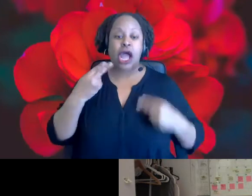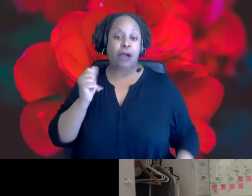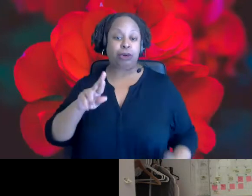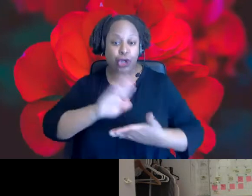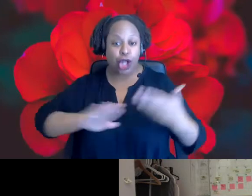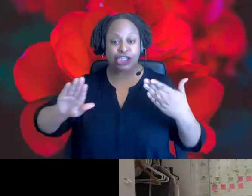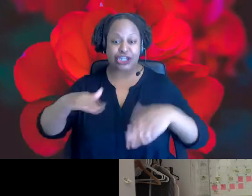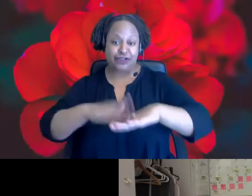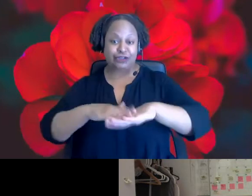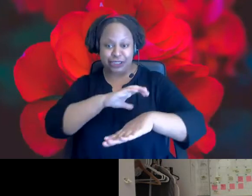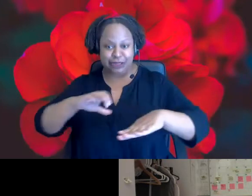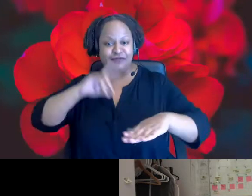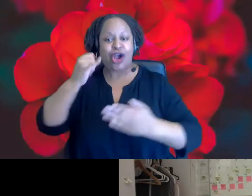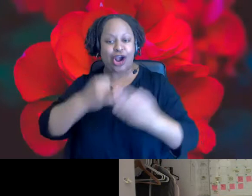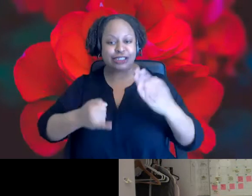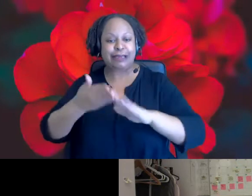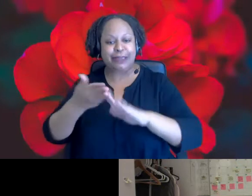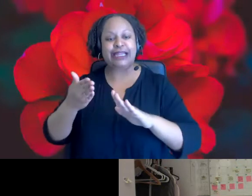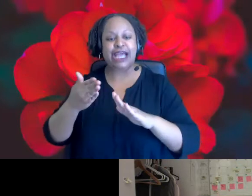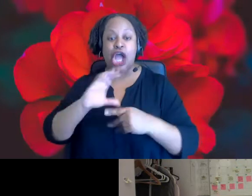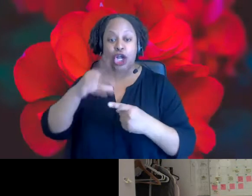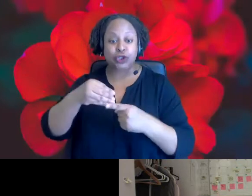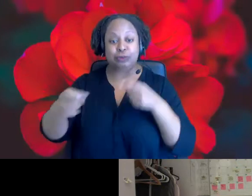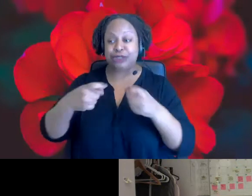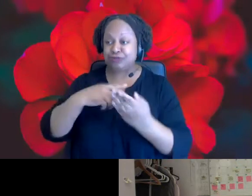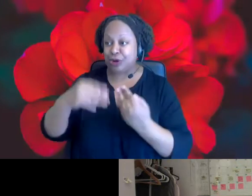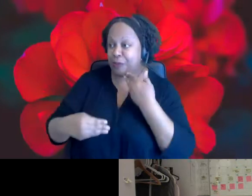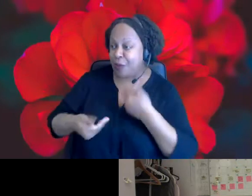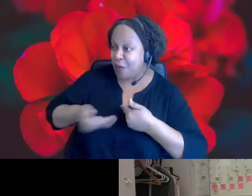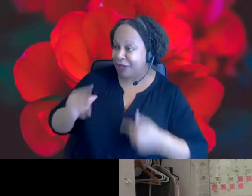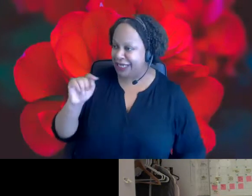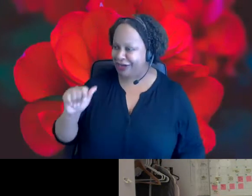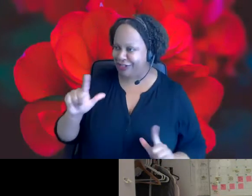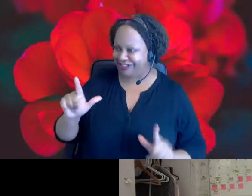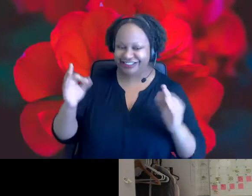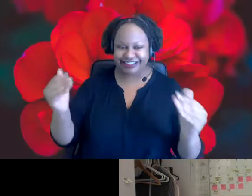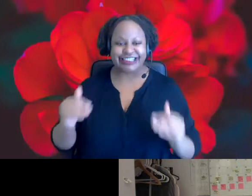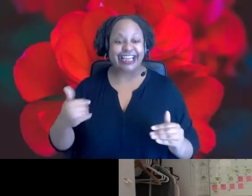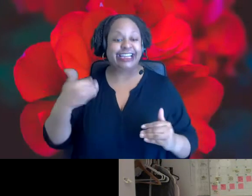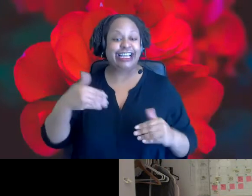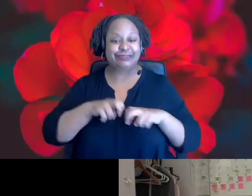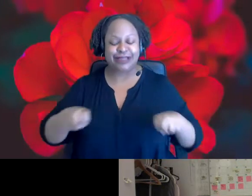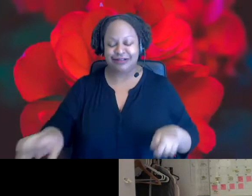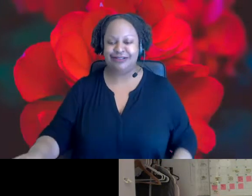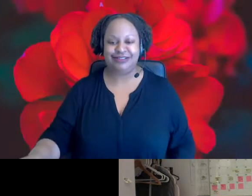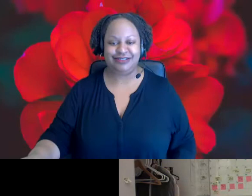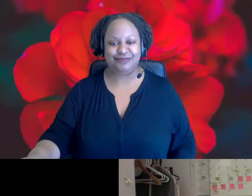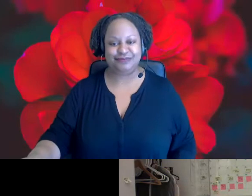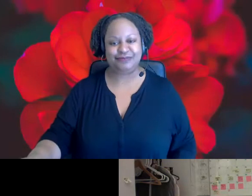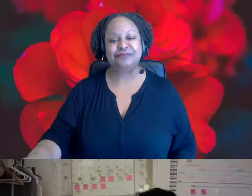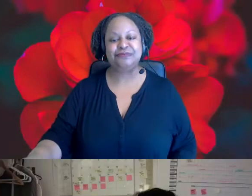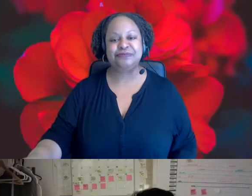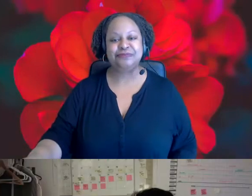their Arts Administration and Cultural Management Program. Welcome, Daniel. Our next panelist is Marion Newman,